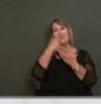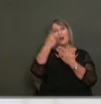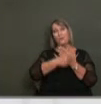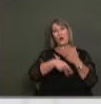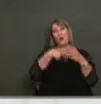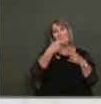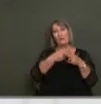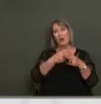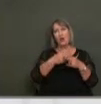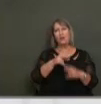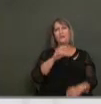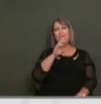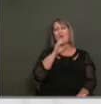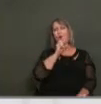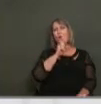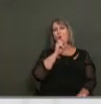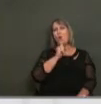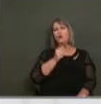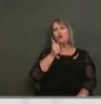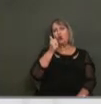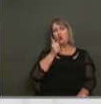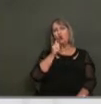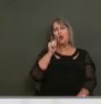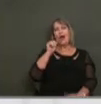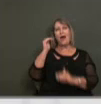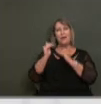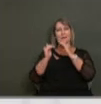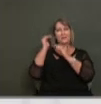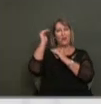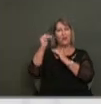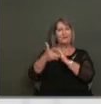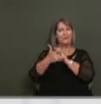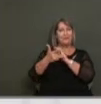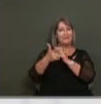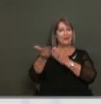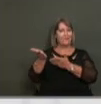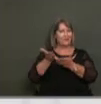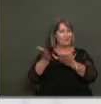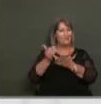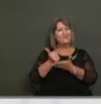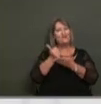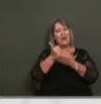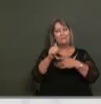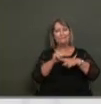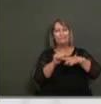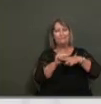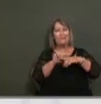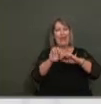called Older Adult Technology Services to provide technology assistance to our seniors,